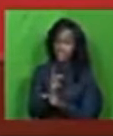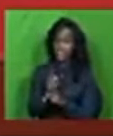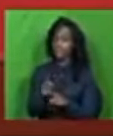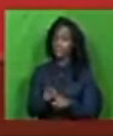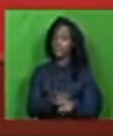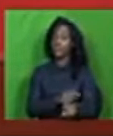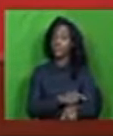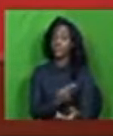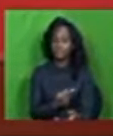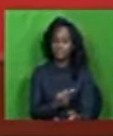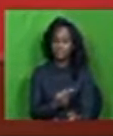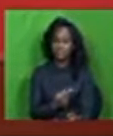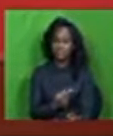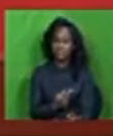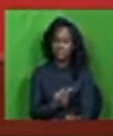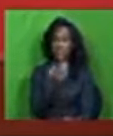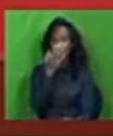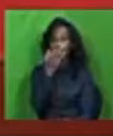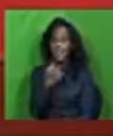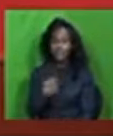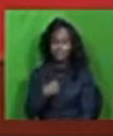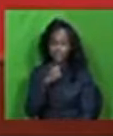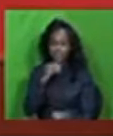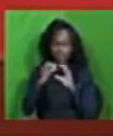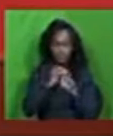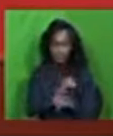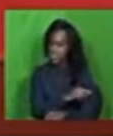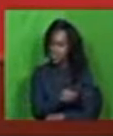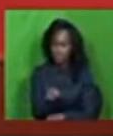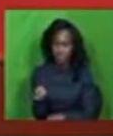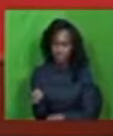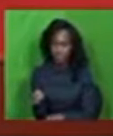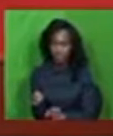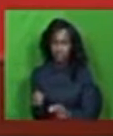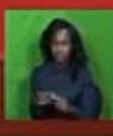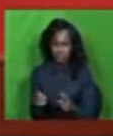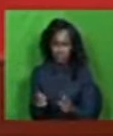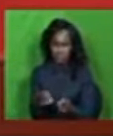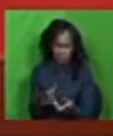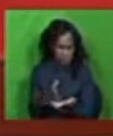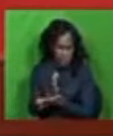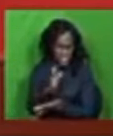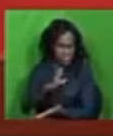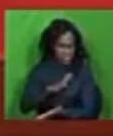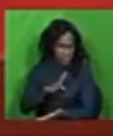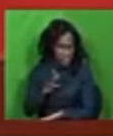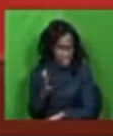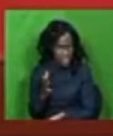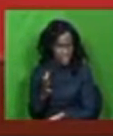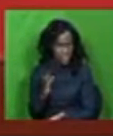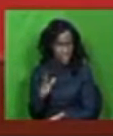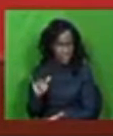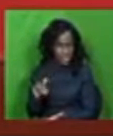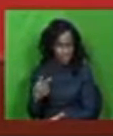And I will do that because there was no communication to you. And so you are right to have taken the position.